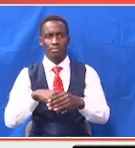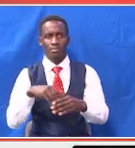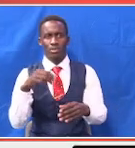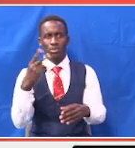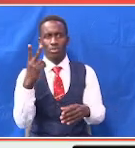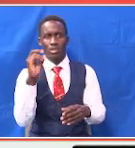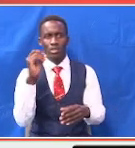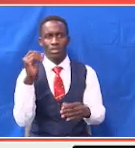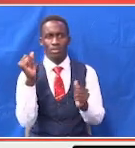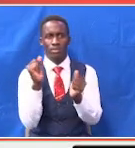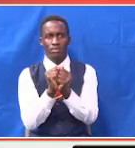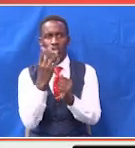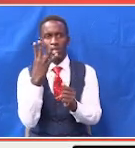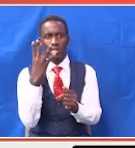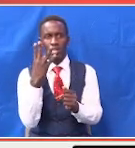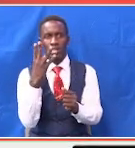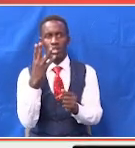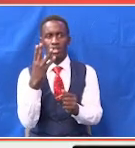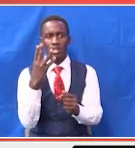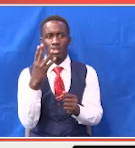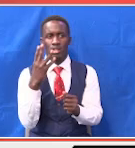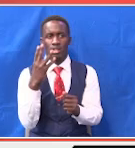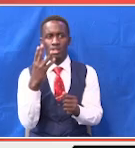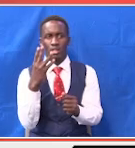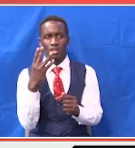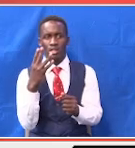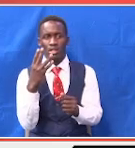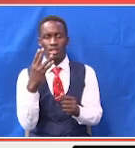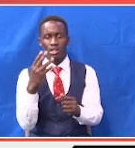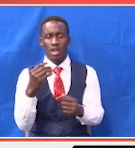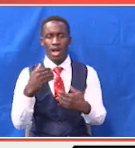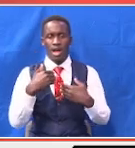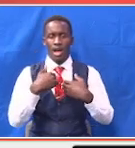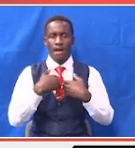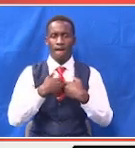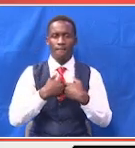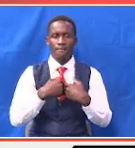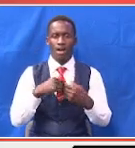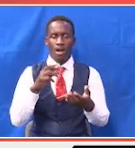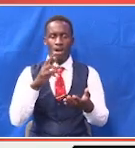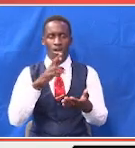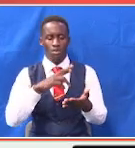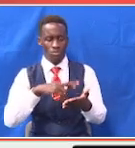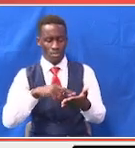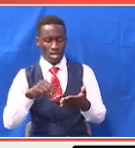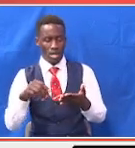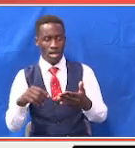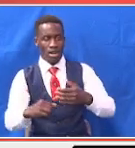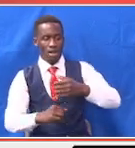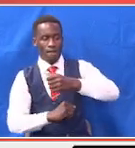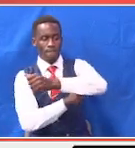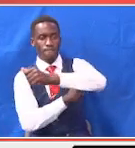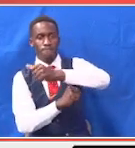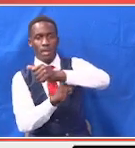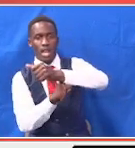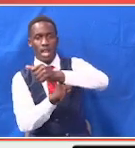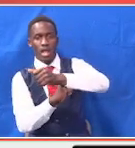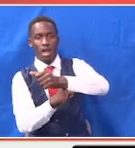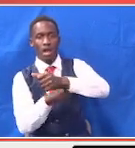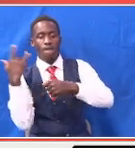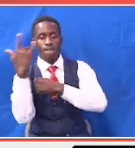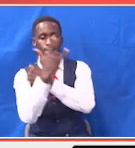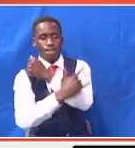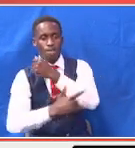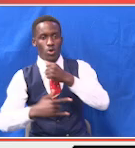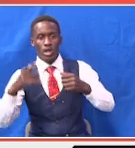2014, first time that Kenya's had a written pillar, a written foreign policy. Number one is